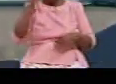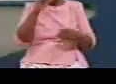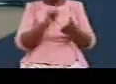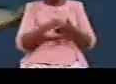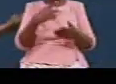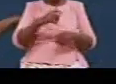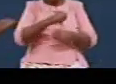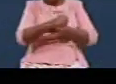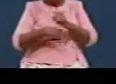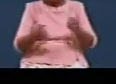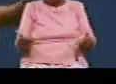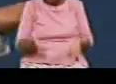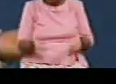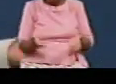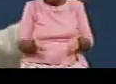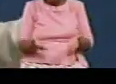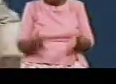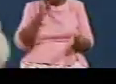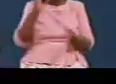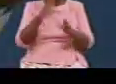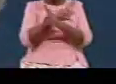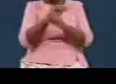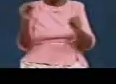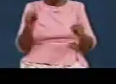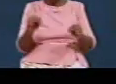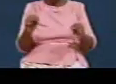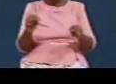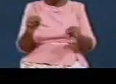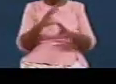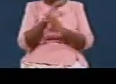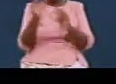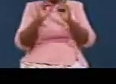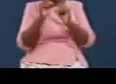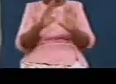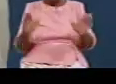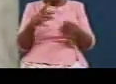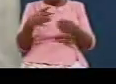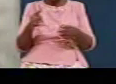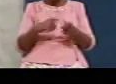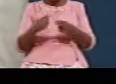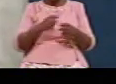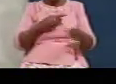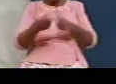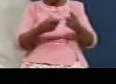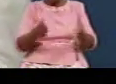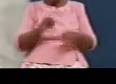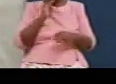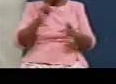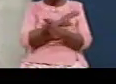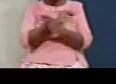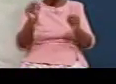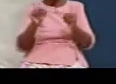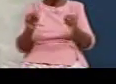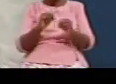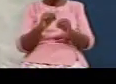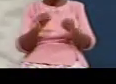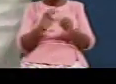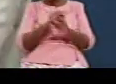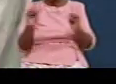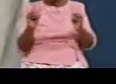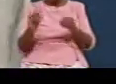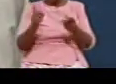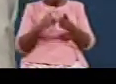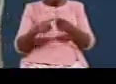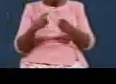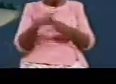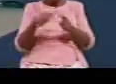suffering here is nothing. The persecution here is nothing. When people get to the other side,